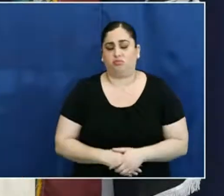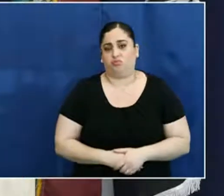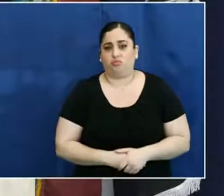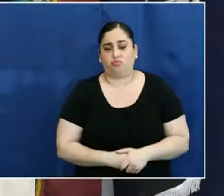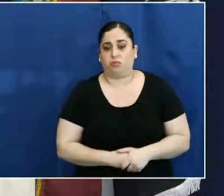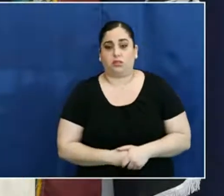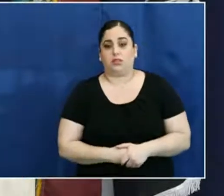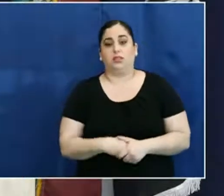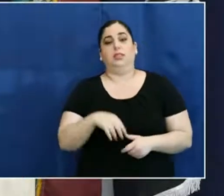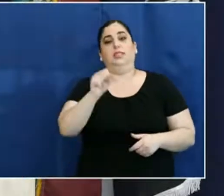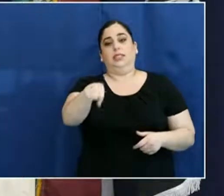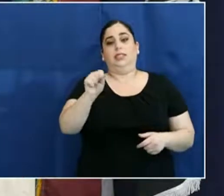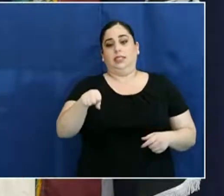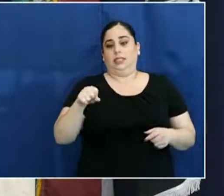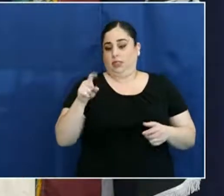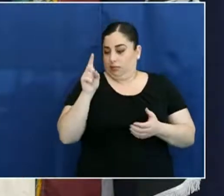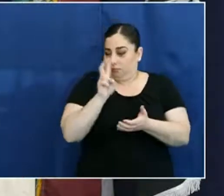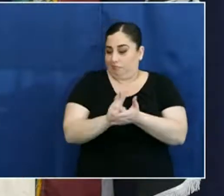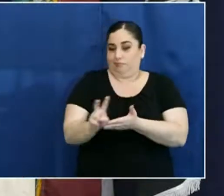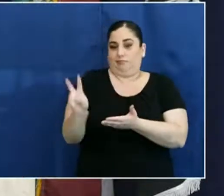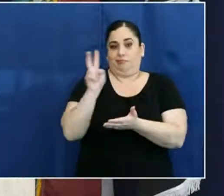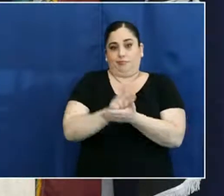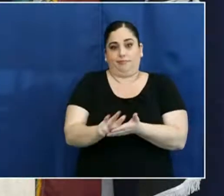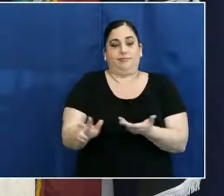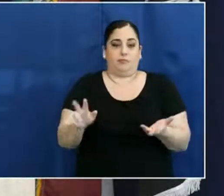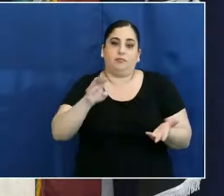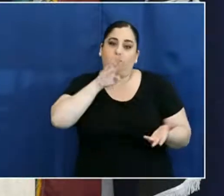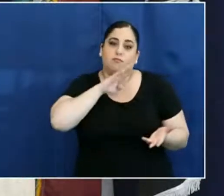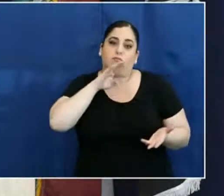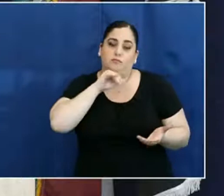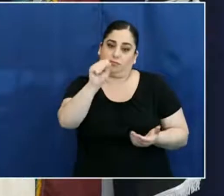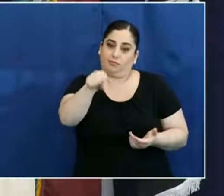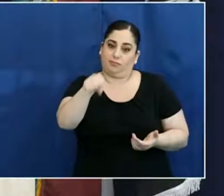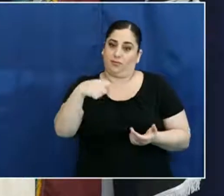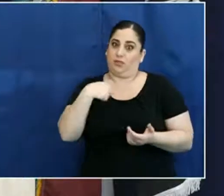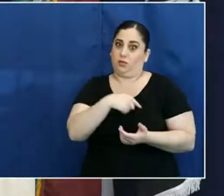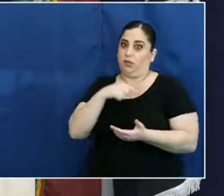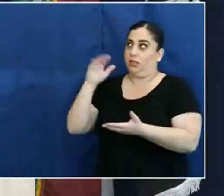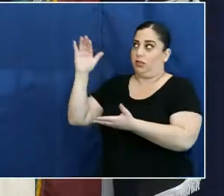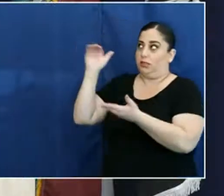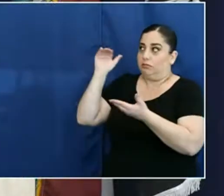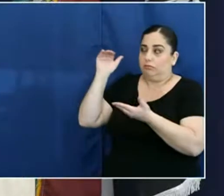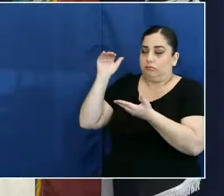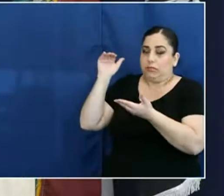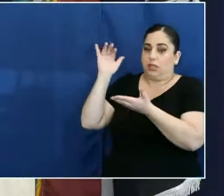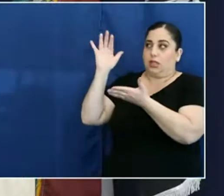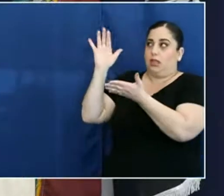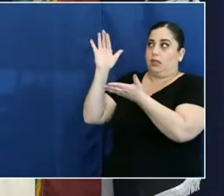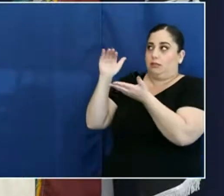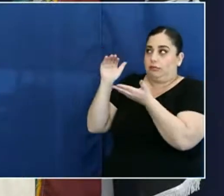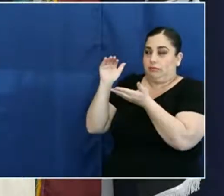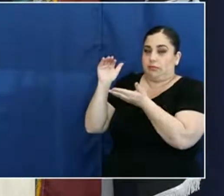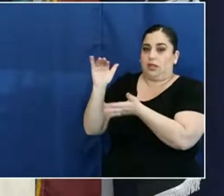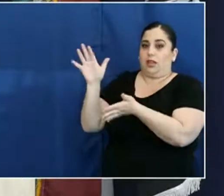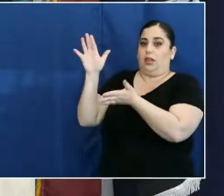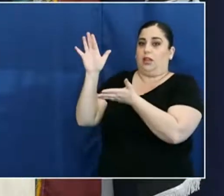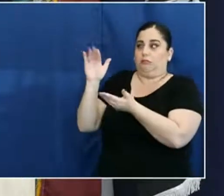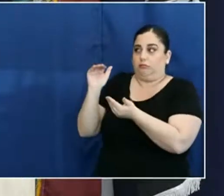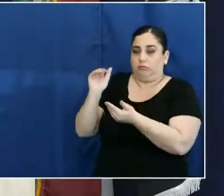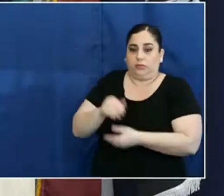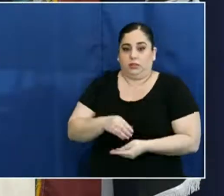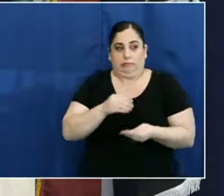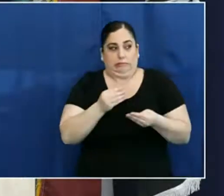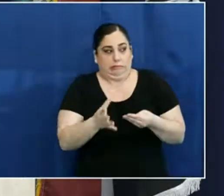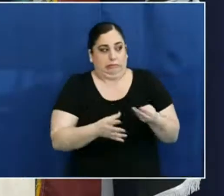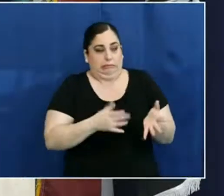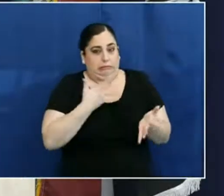one way, in that we haven't seen the increase in vaccines we want, but we have seen some consistency in stabilizing, which has helped us be able to